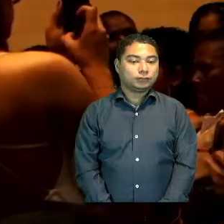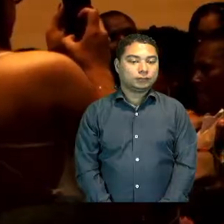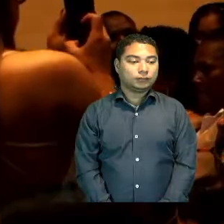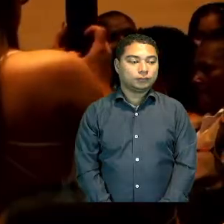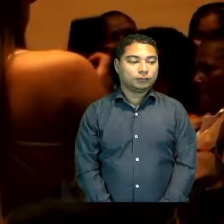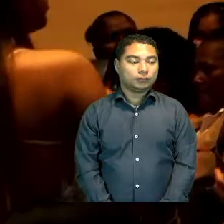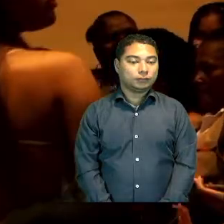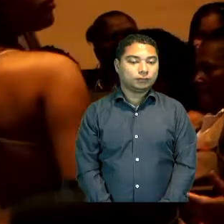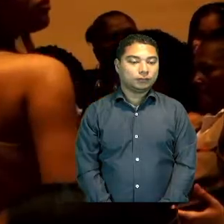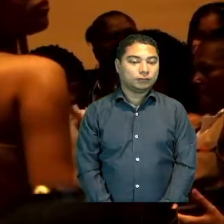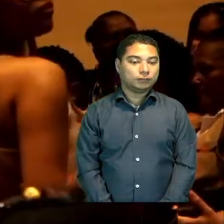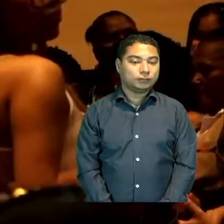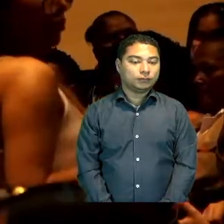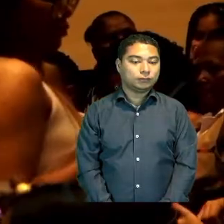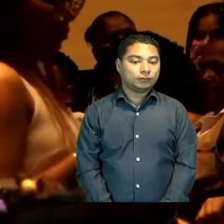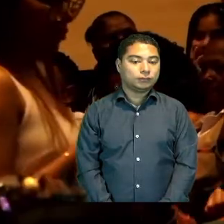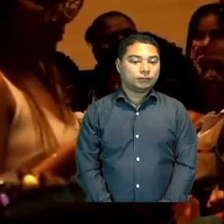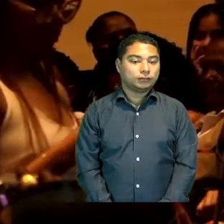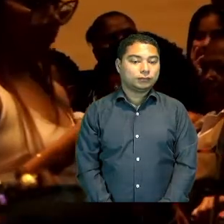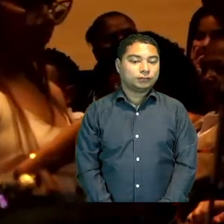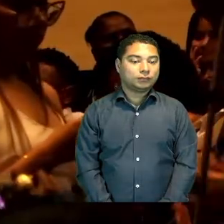Are curative plants as well.